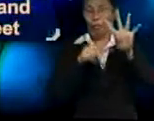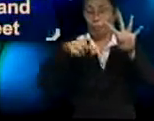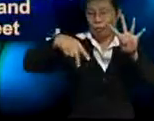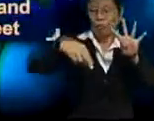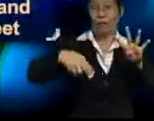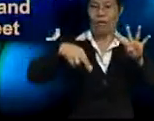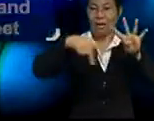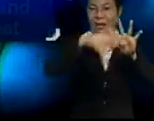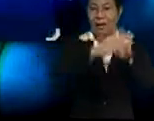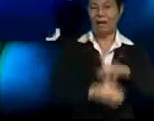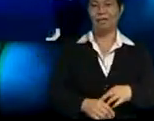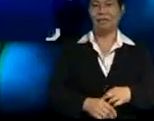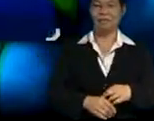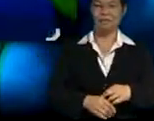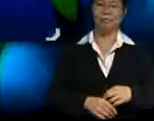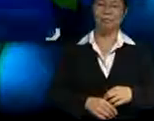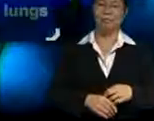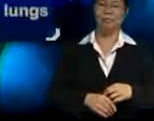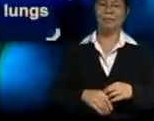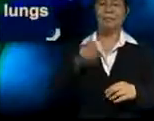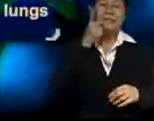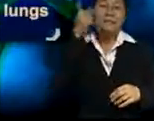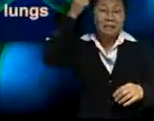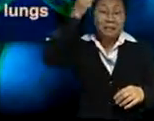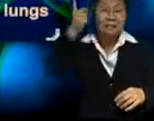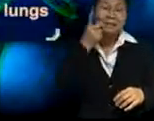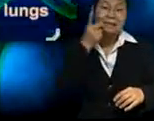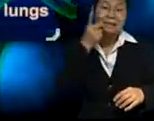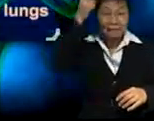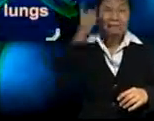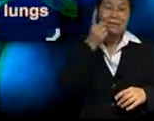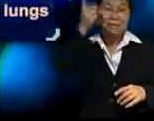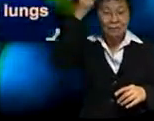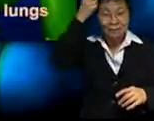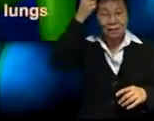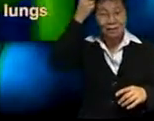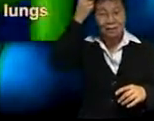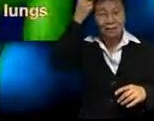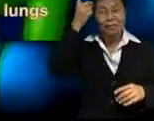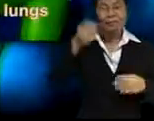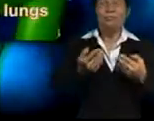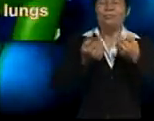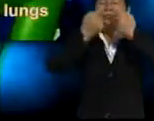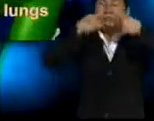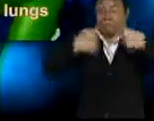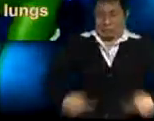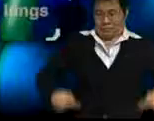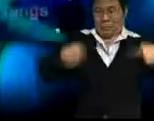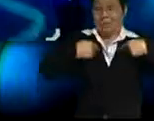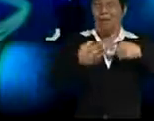feet. Adult amphibians breathe through their lungs and thin moist